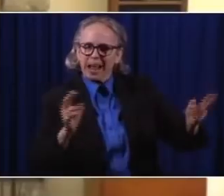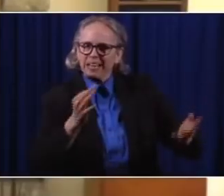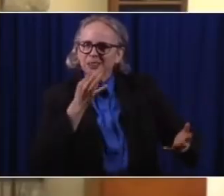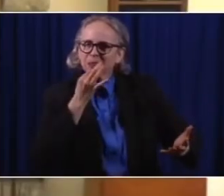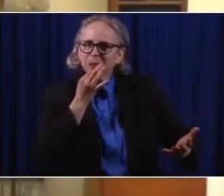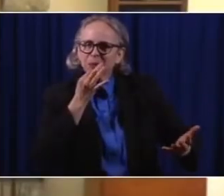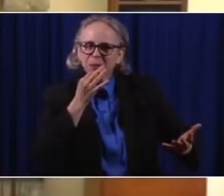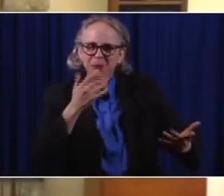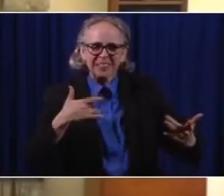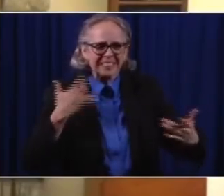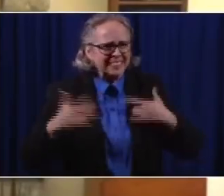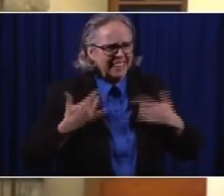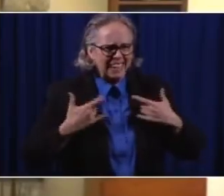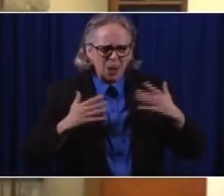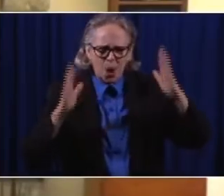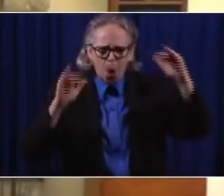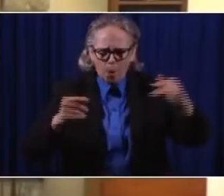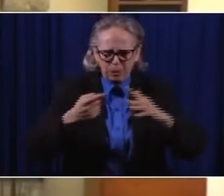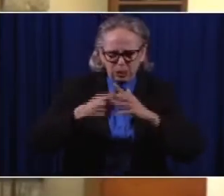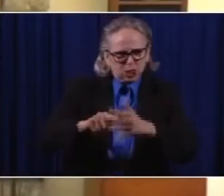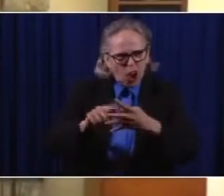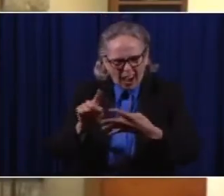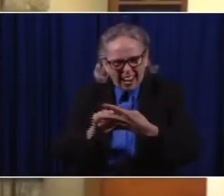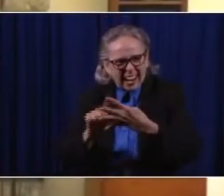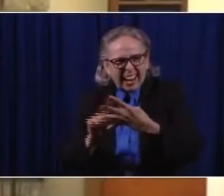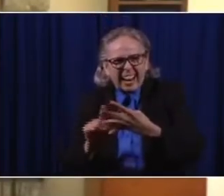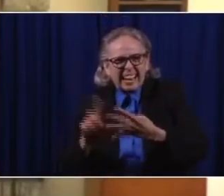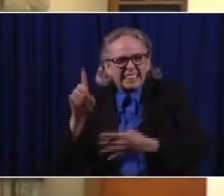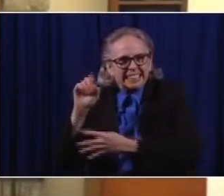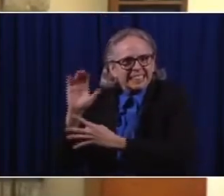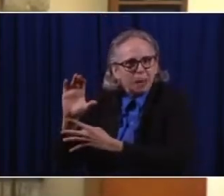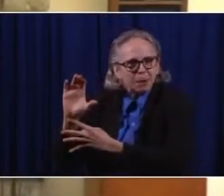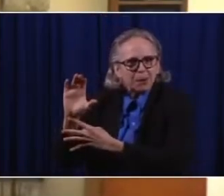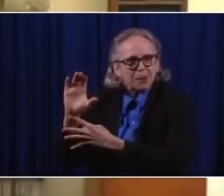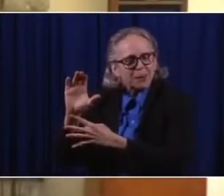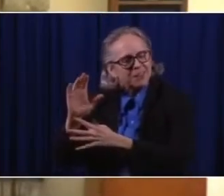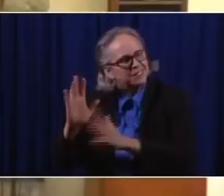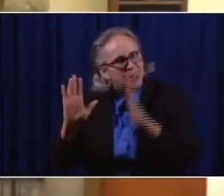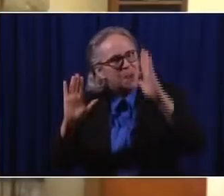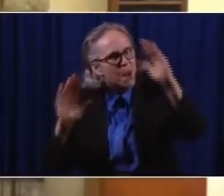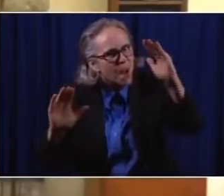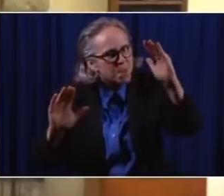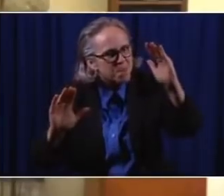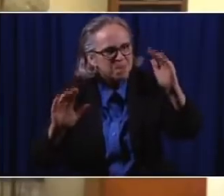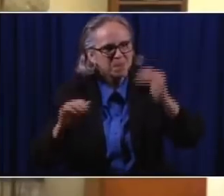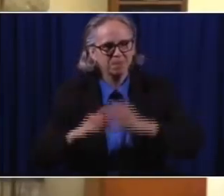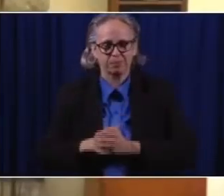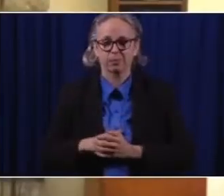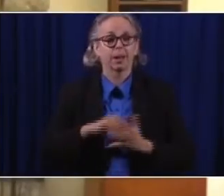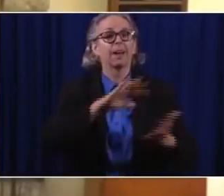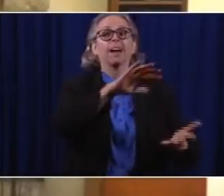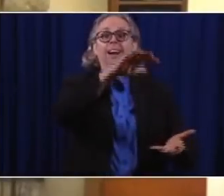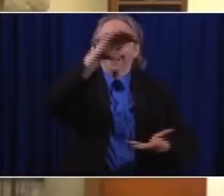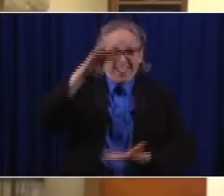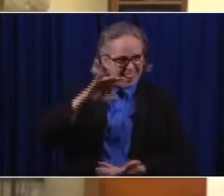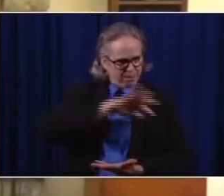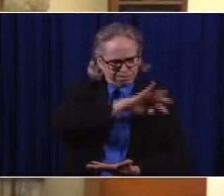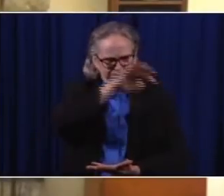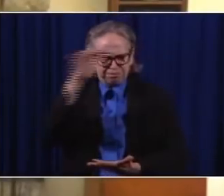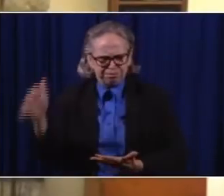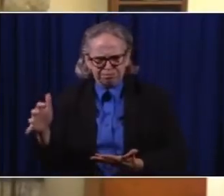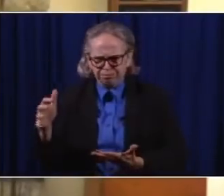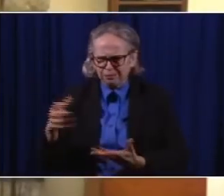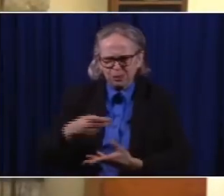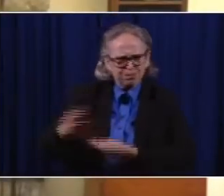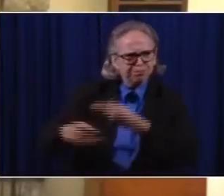December. Hope to start getting out in December to our most vulnerable population. And then as soon